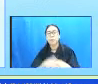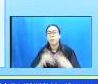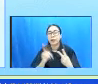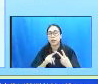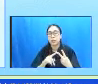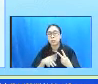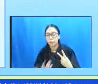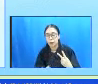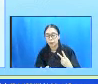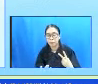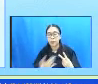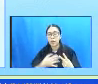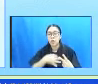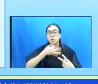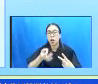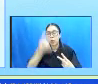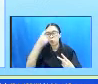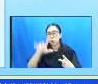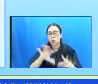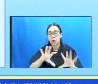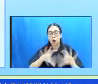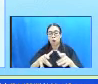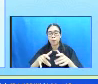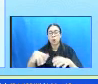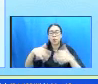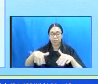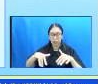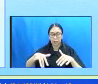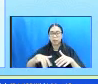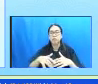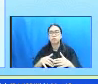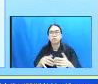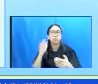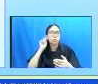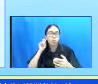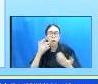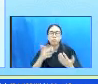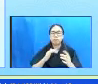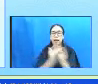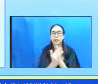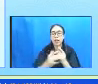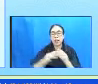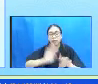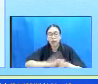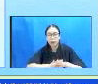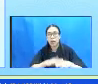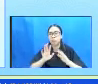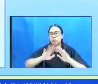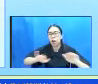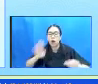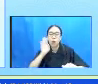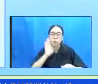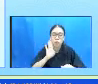group, women, indigenous people, youth, and also disabled, etc. And